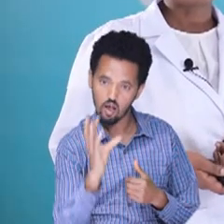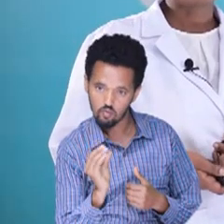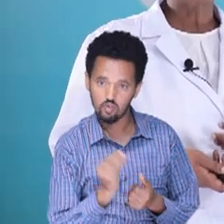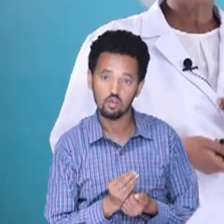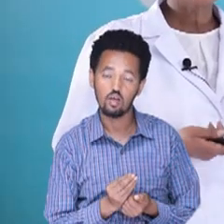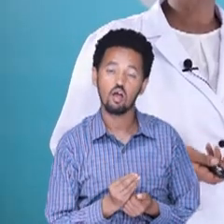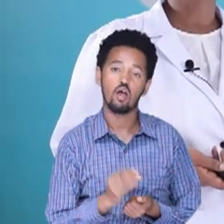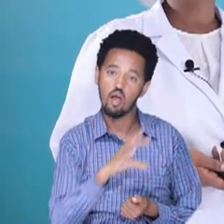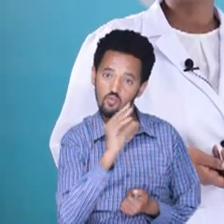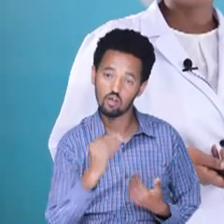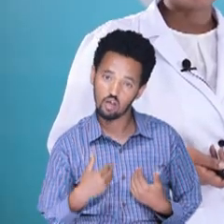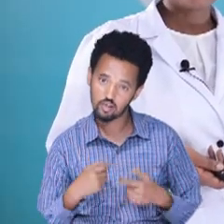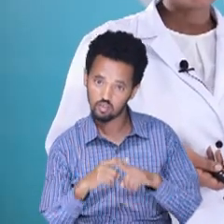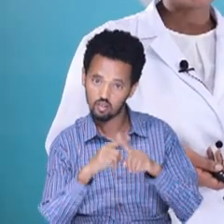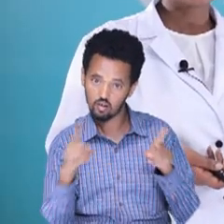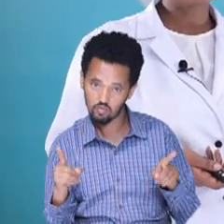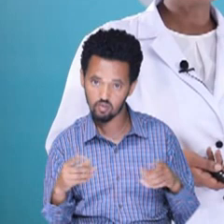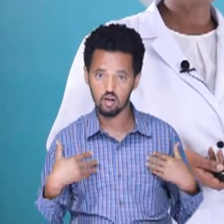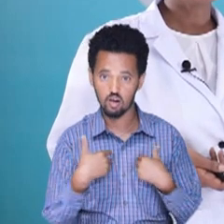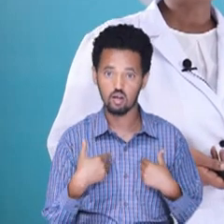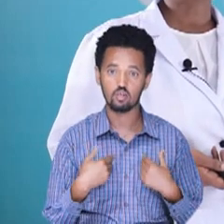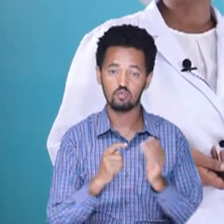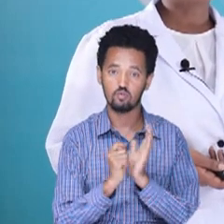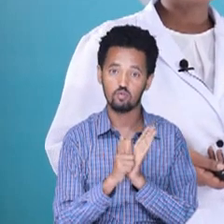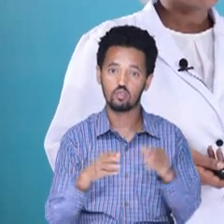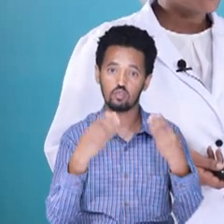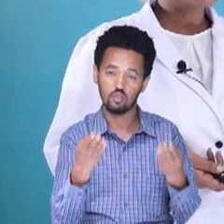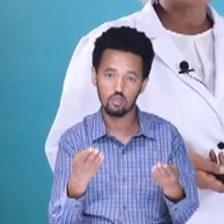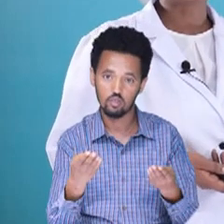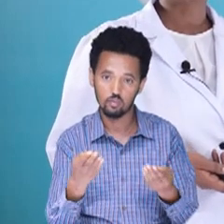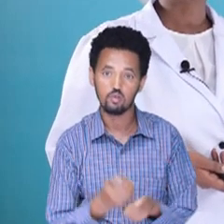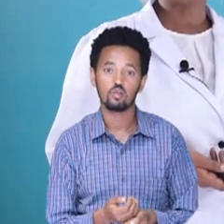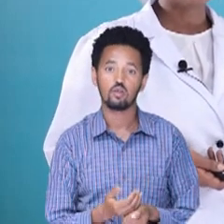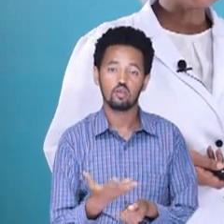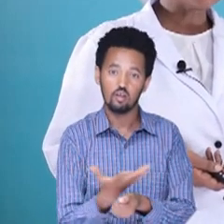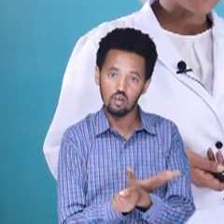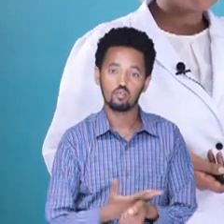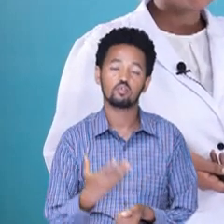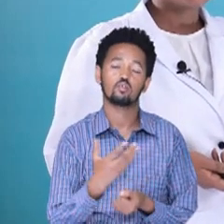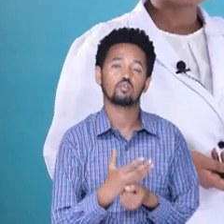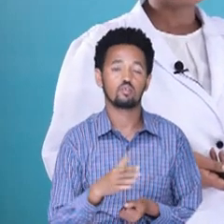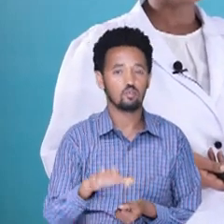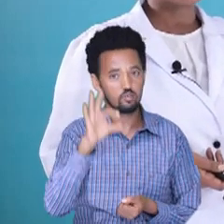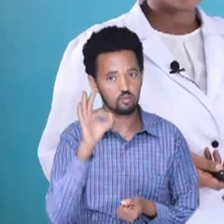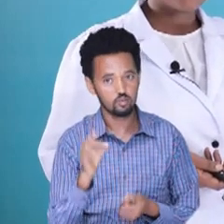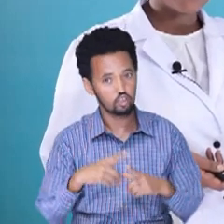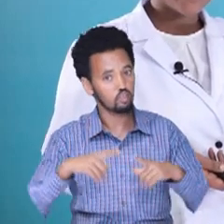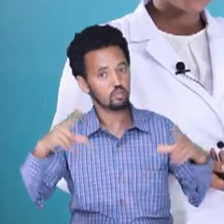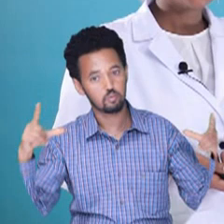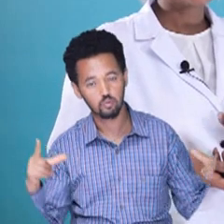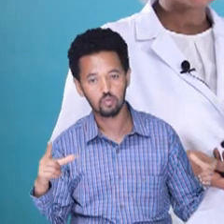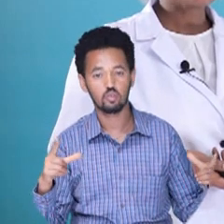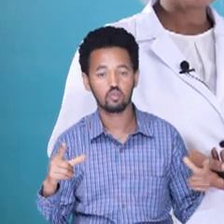Africa has different animals. For example, the grassland dominated by big